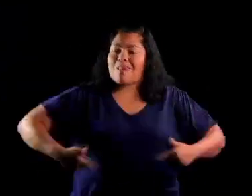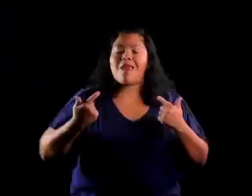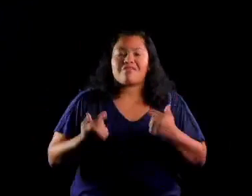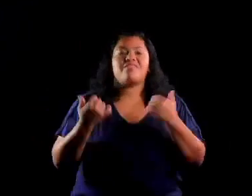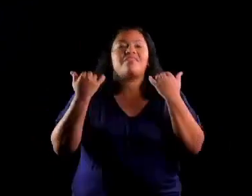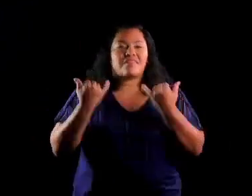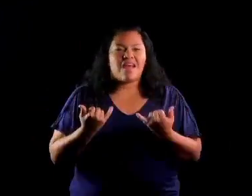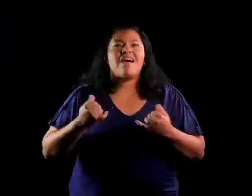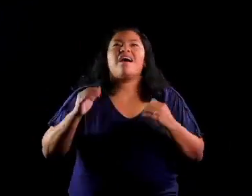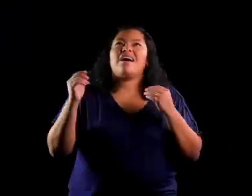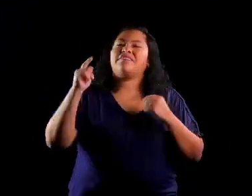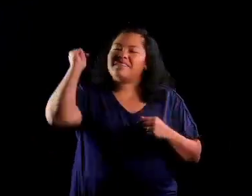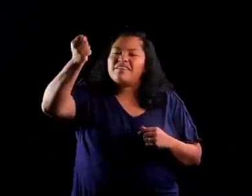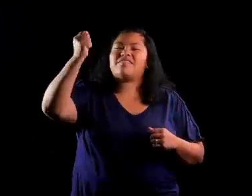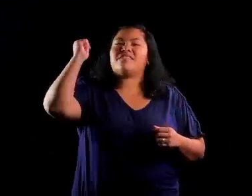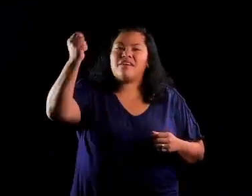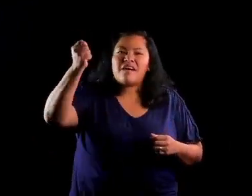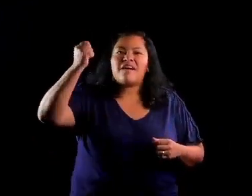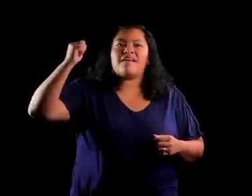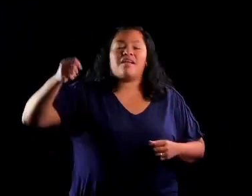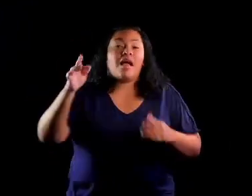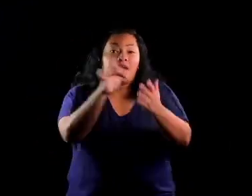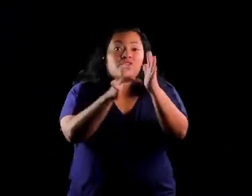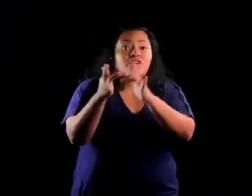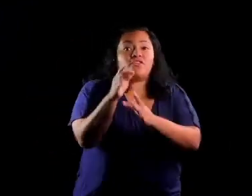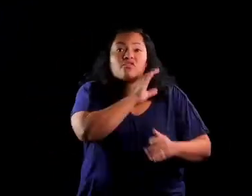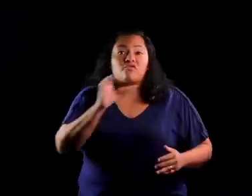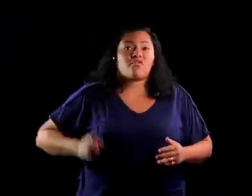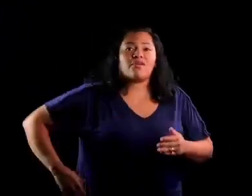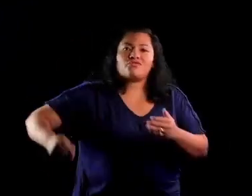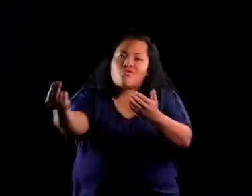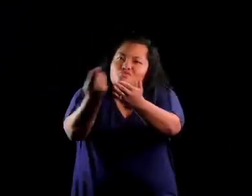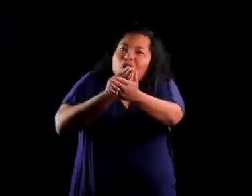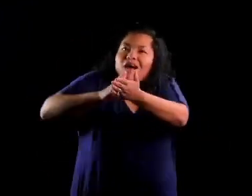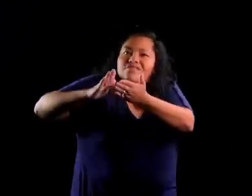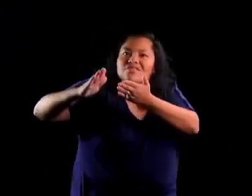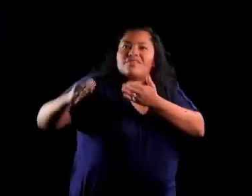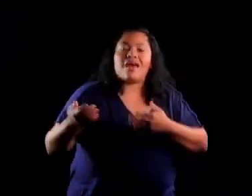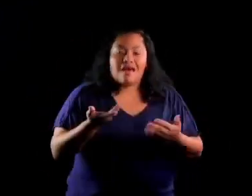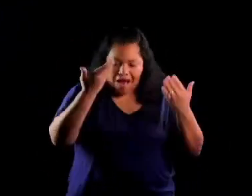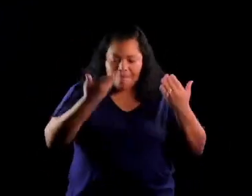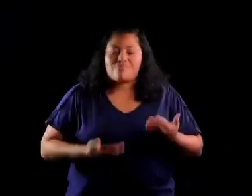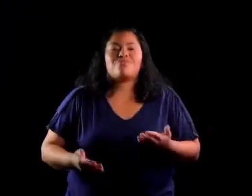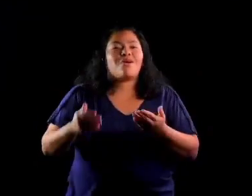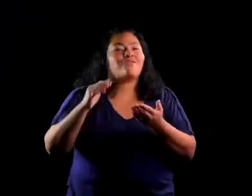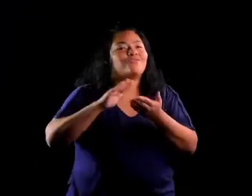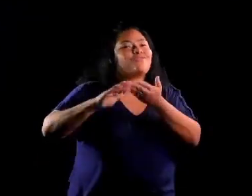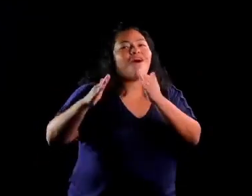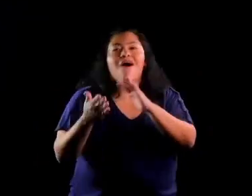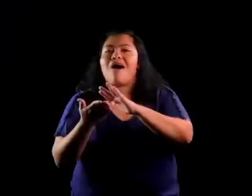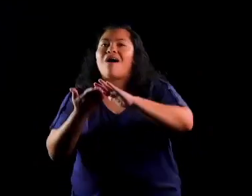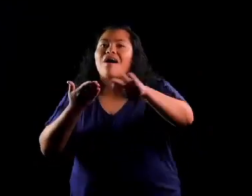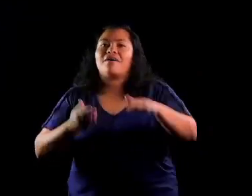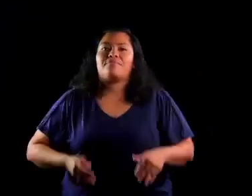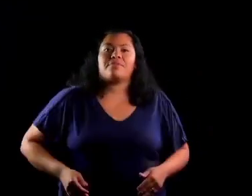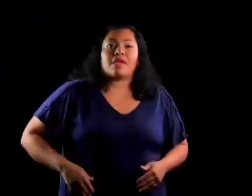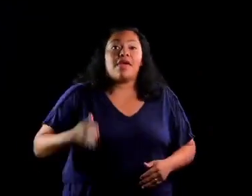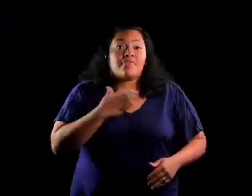story. I'll testify by Jesus Christ the righteous. I'm